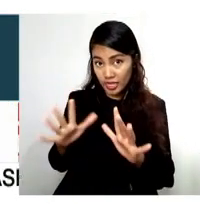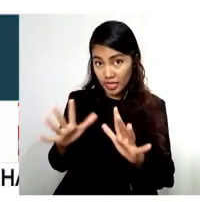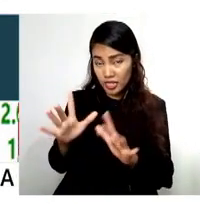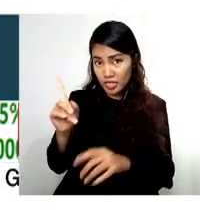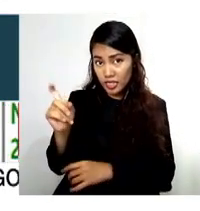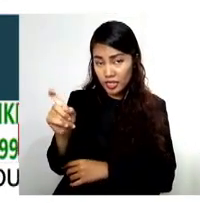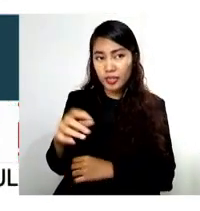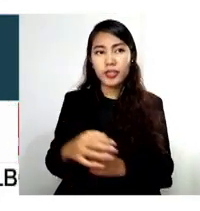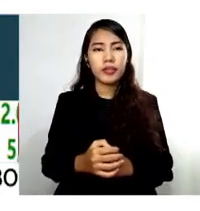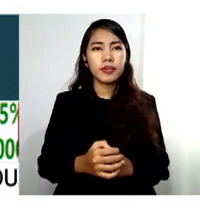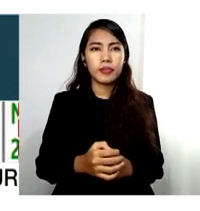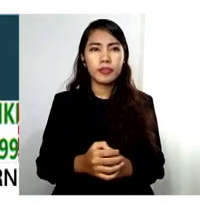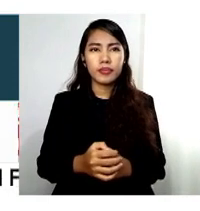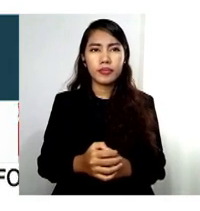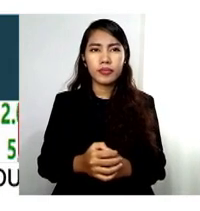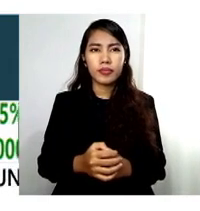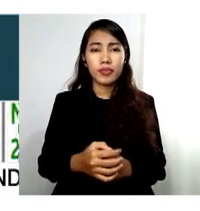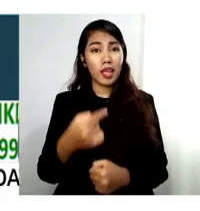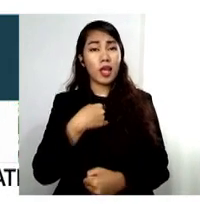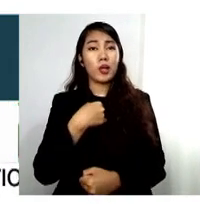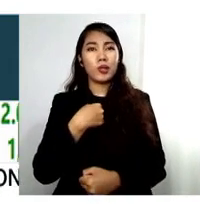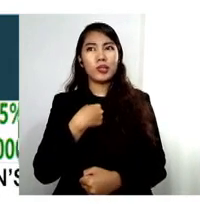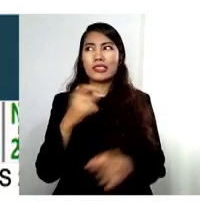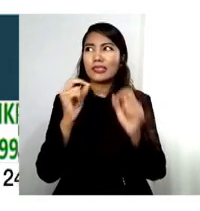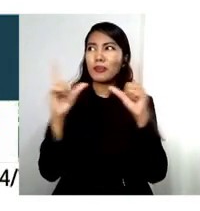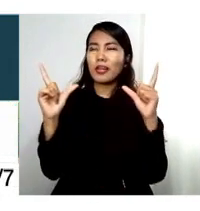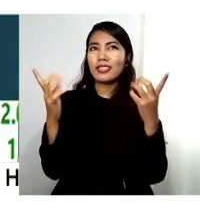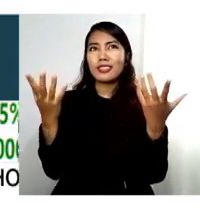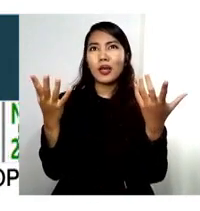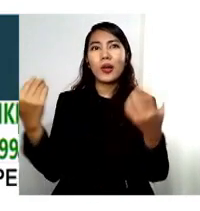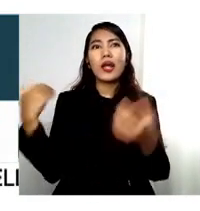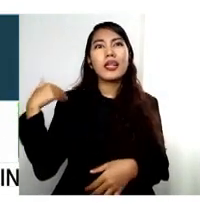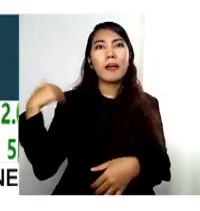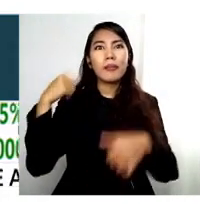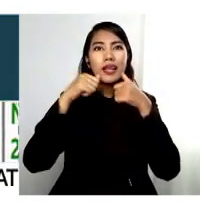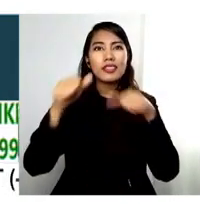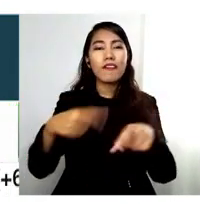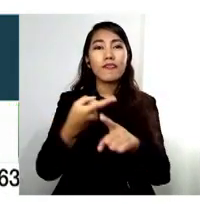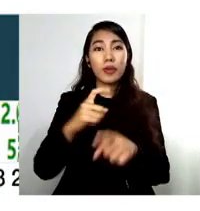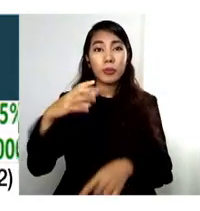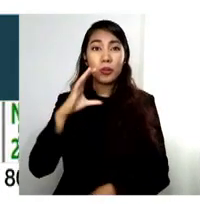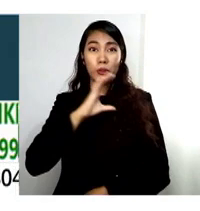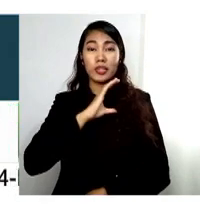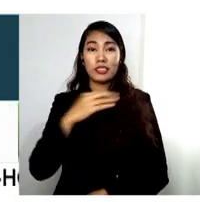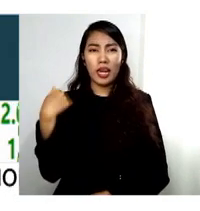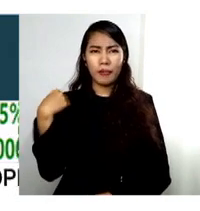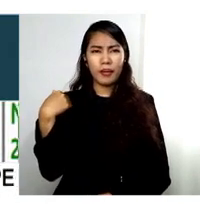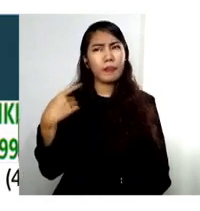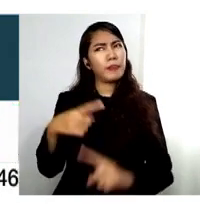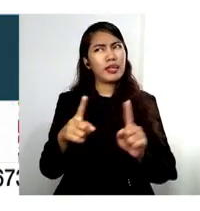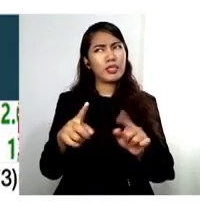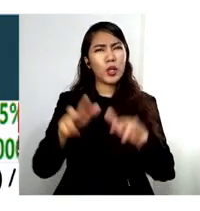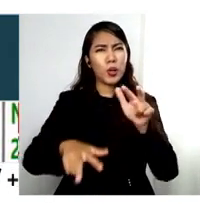Well, I myself am surprised why there has not been any pronouncement from Congress, no? But it would be awkward if